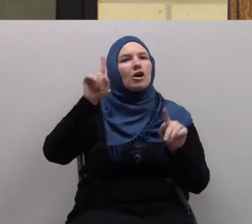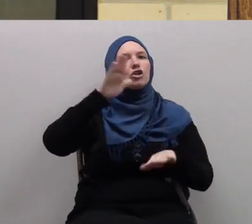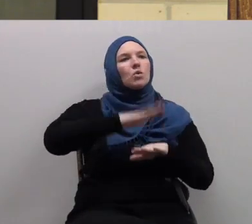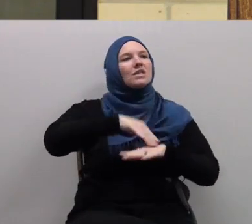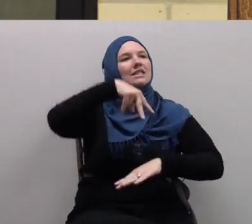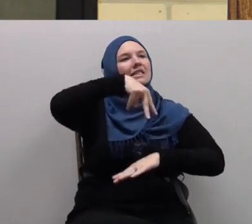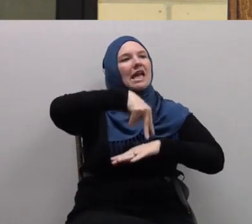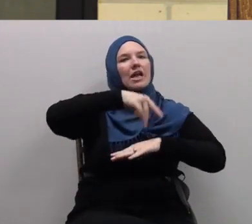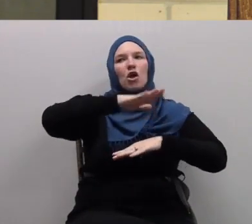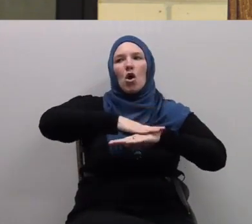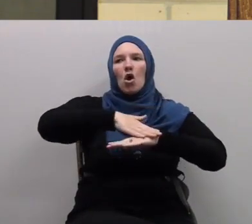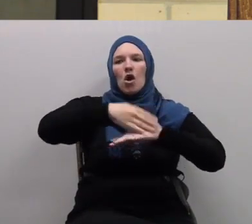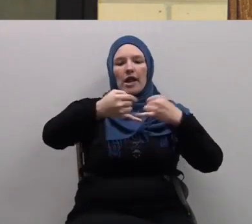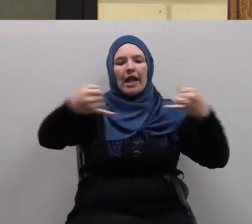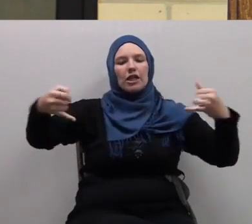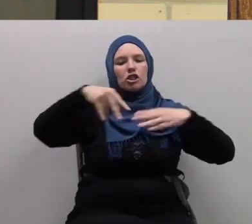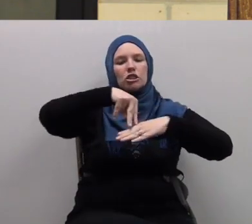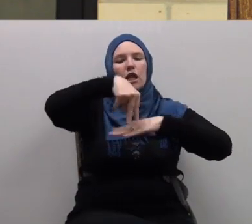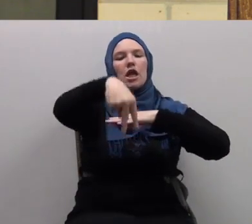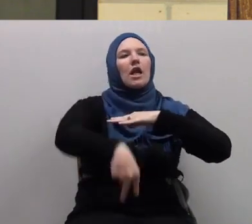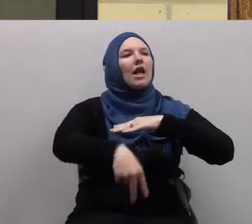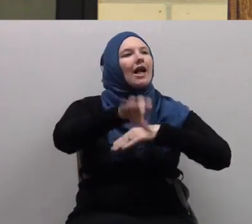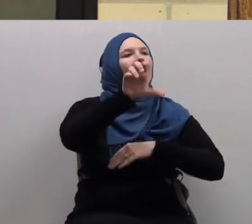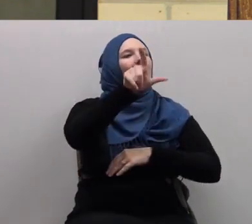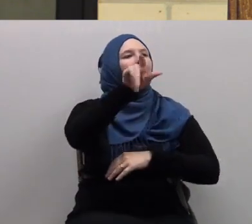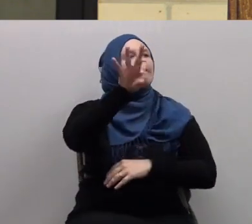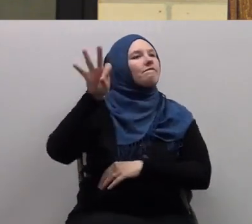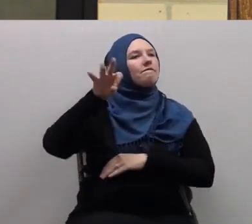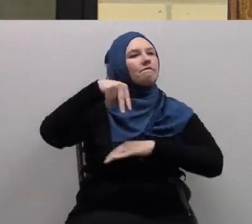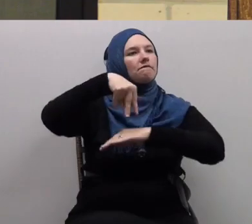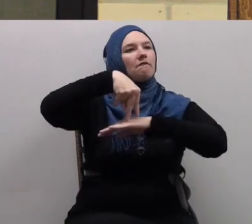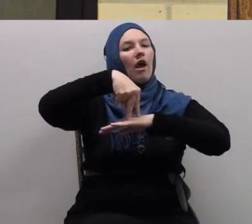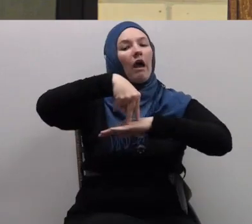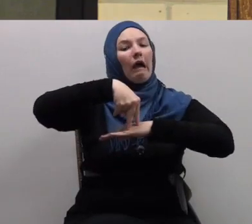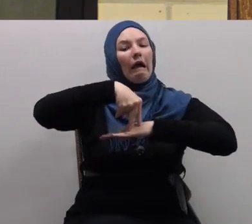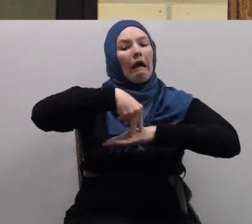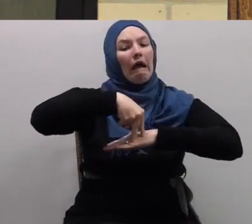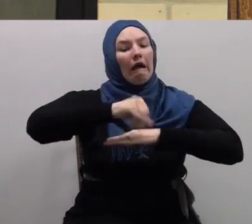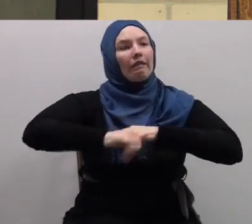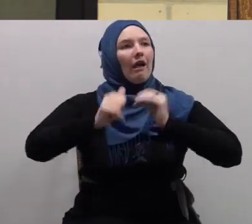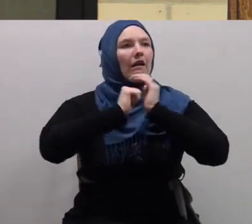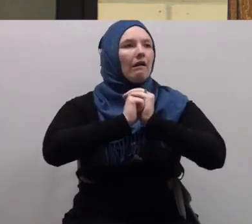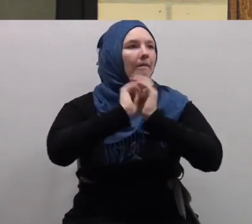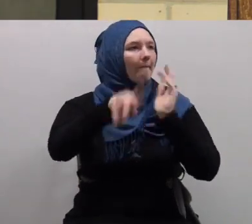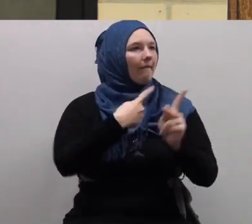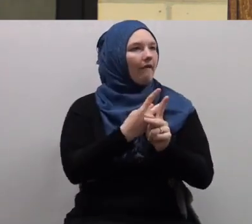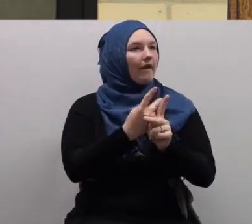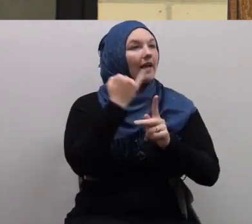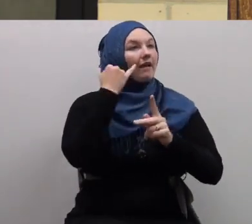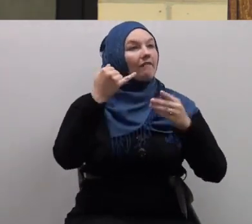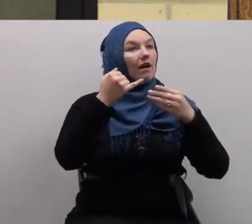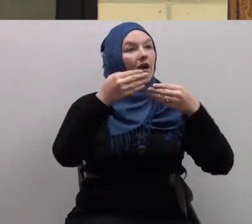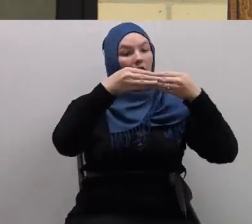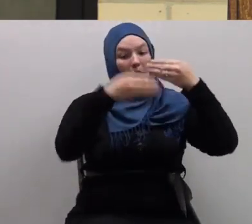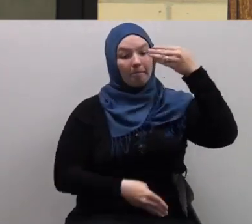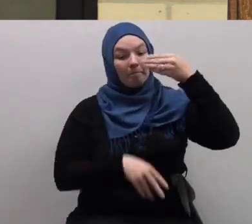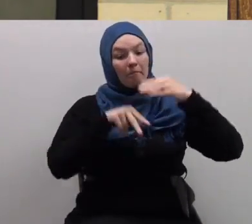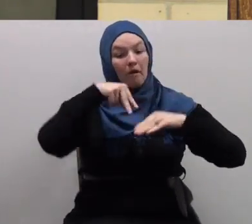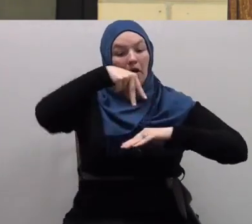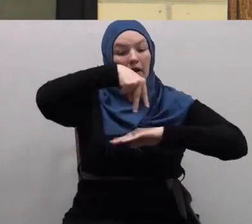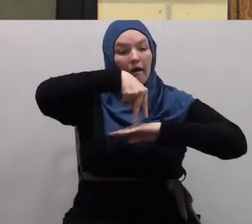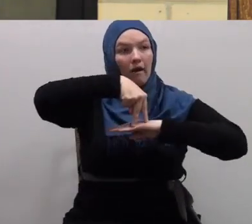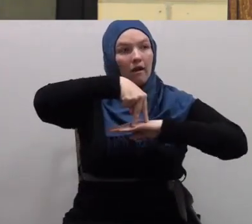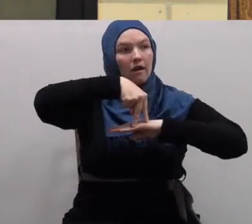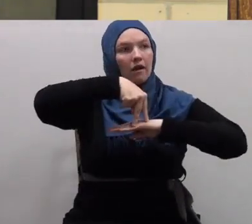edge, on a cliffhanger. When you are on a cliffhanger,